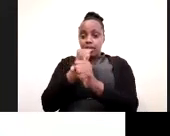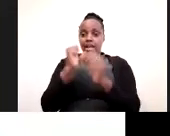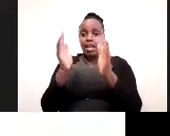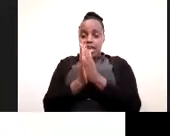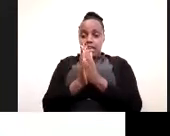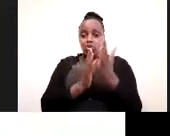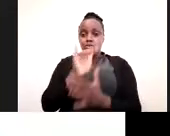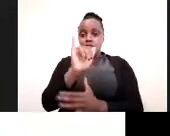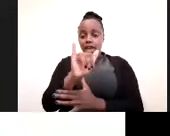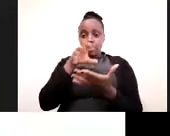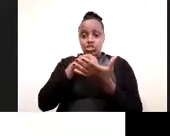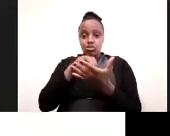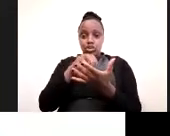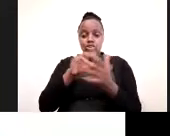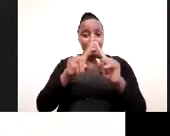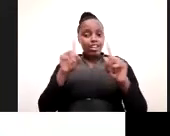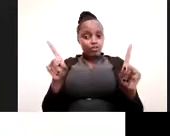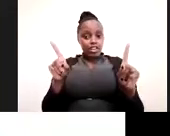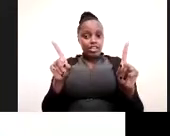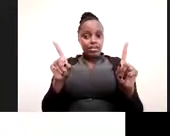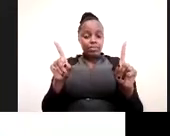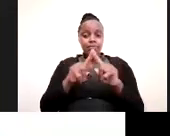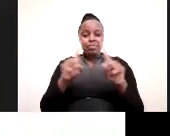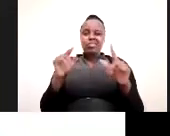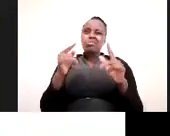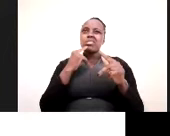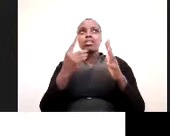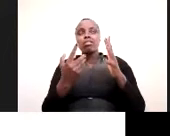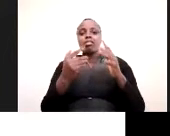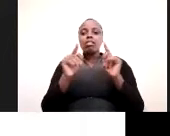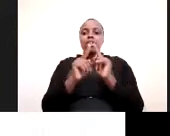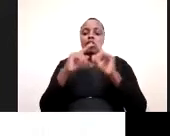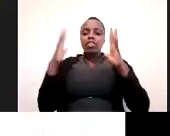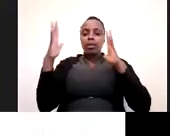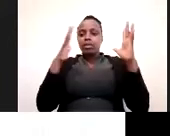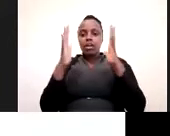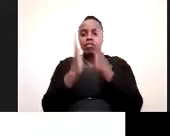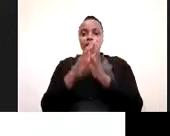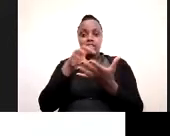a situation, different, I would say, climatic and edaphic situations.